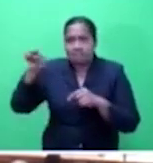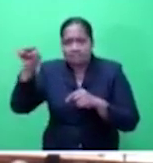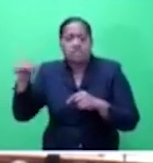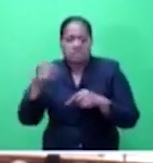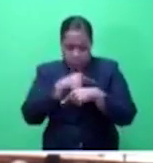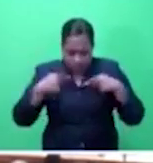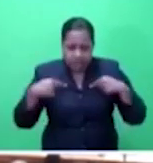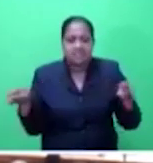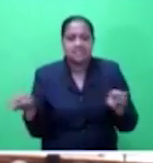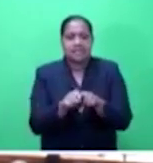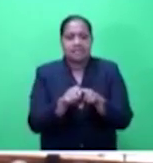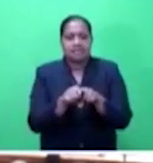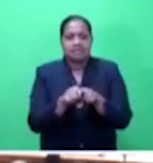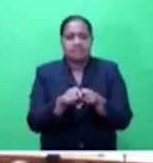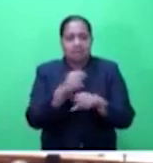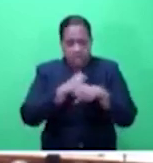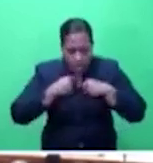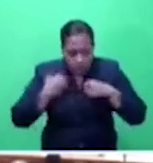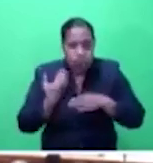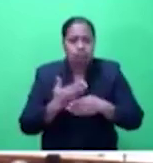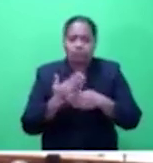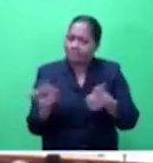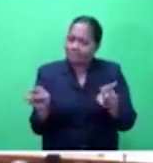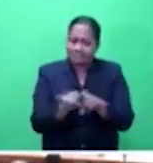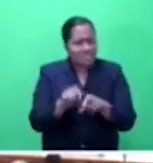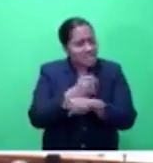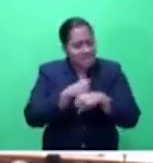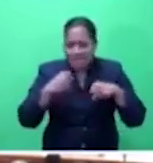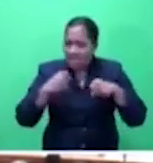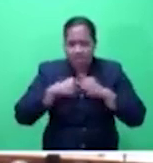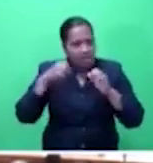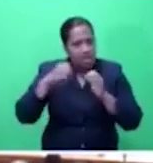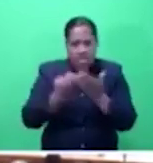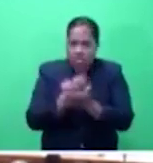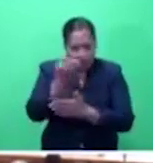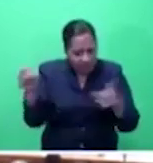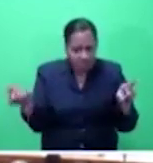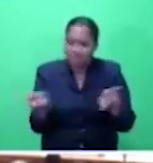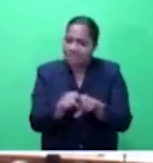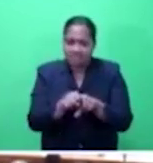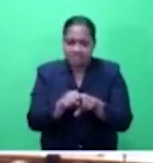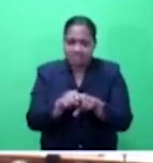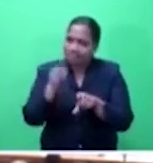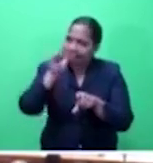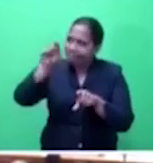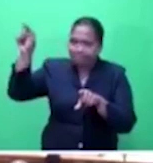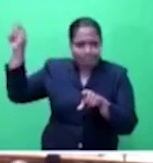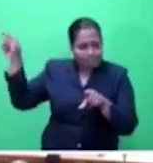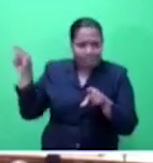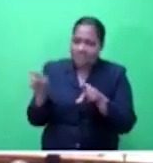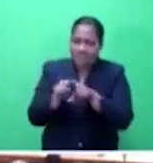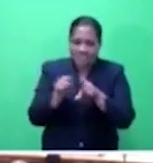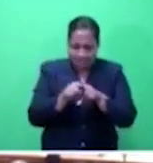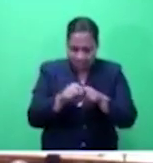tourism sector remain vulnerable, and our economy remains vulnerable. Wealthier nations can dip into the deep fiscal reserves